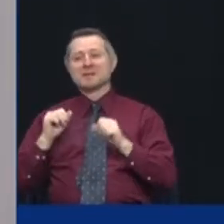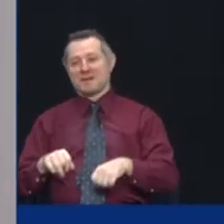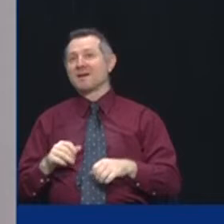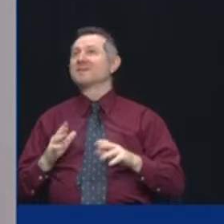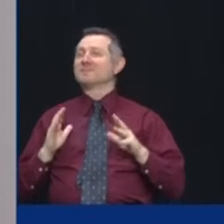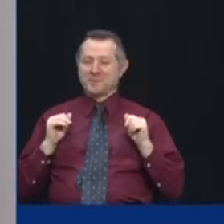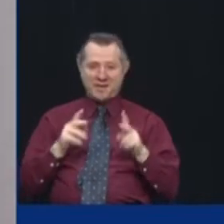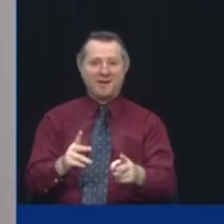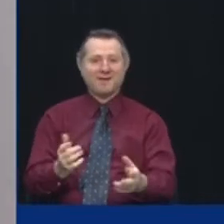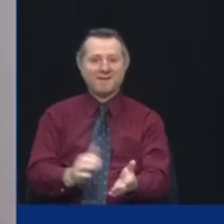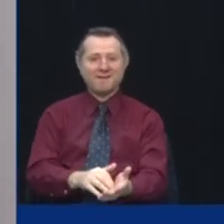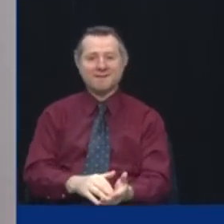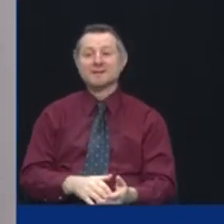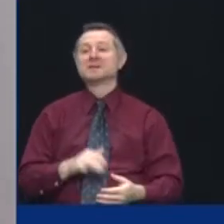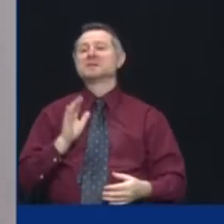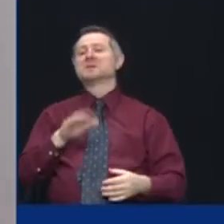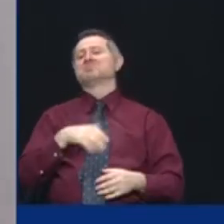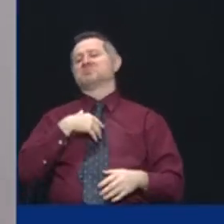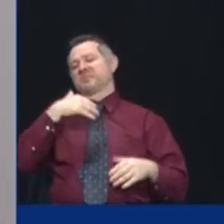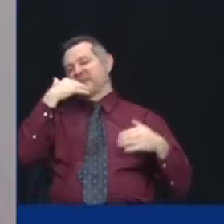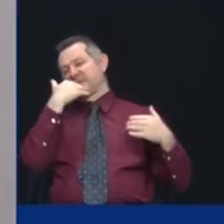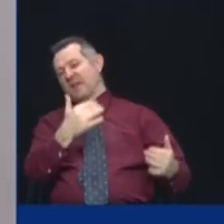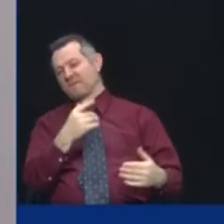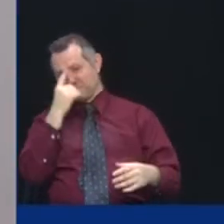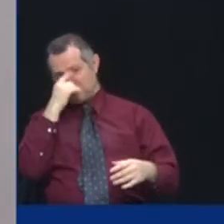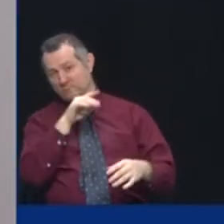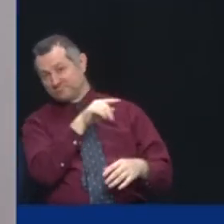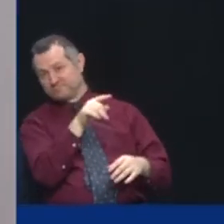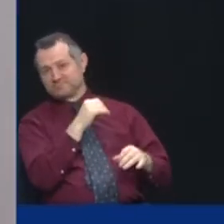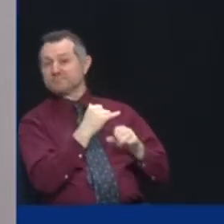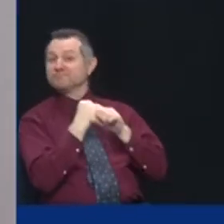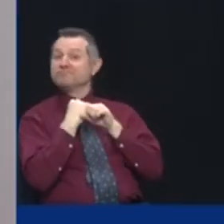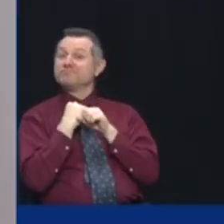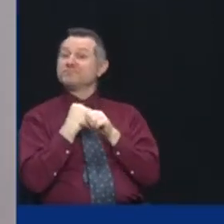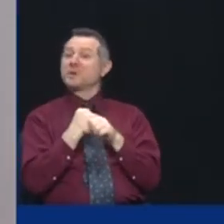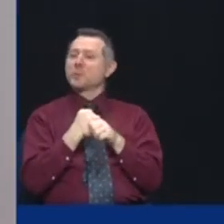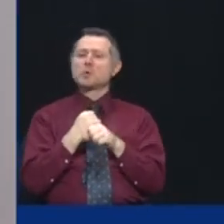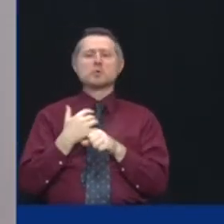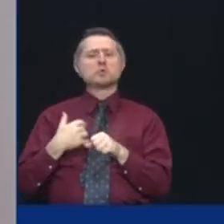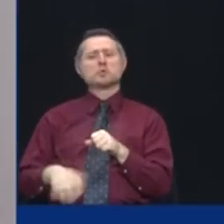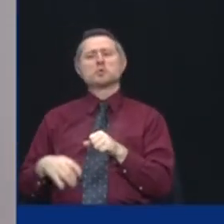you, because baseball goes every day, and it